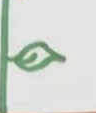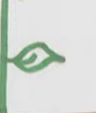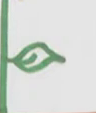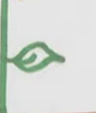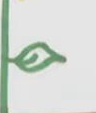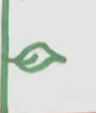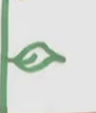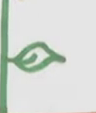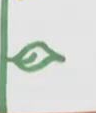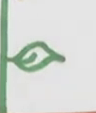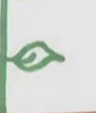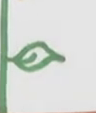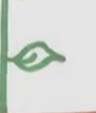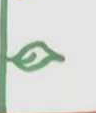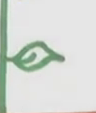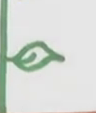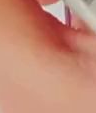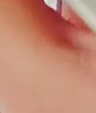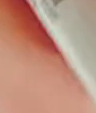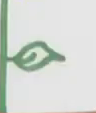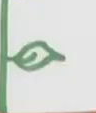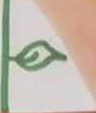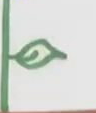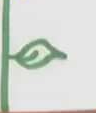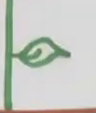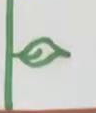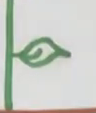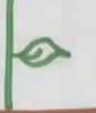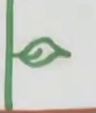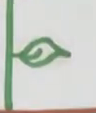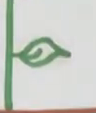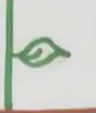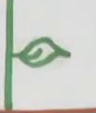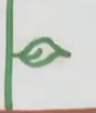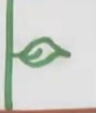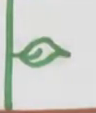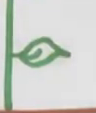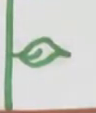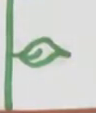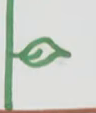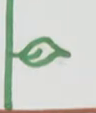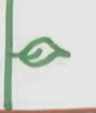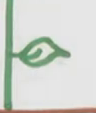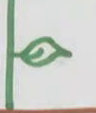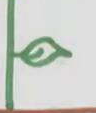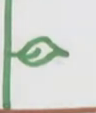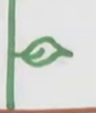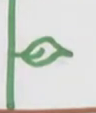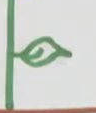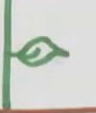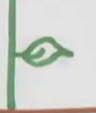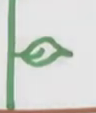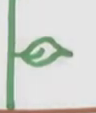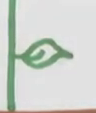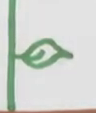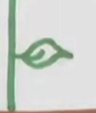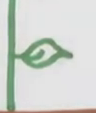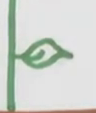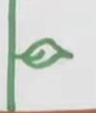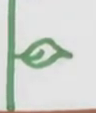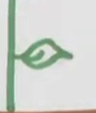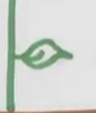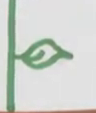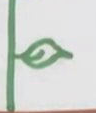for different types of cancers, which favour certain secondary sites in the body. In over 60% of metastatic breast cancers, migrating tumour